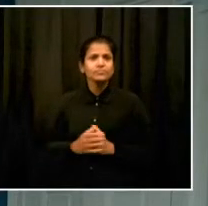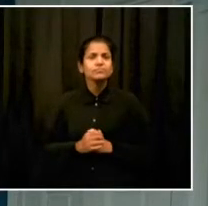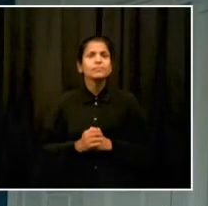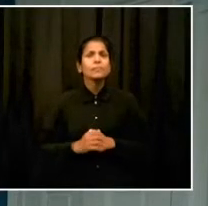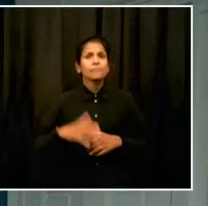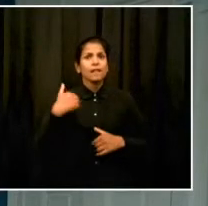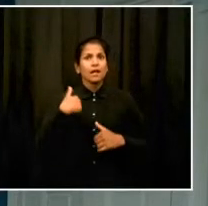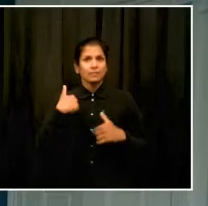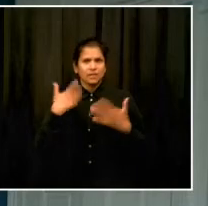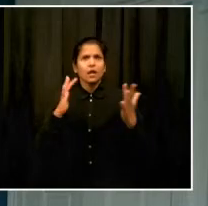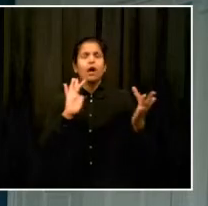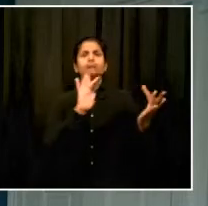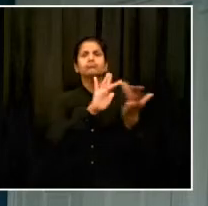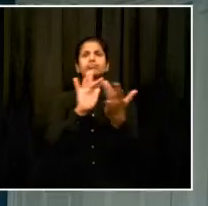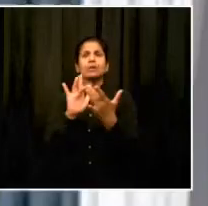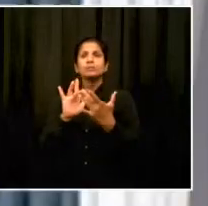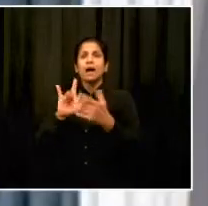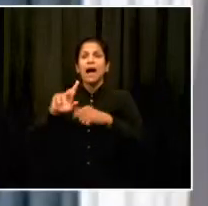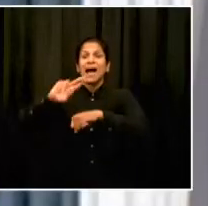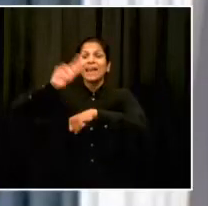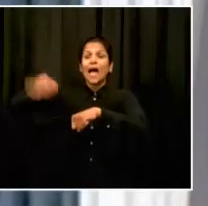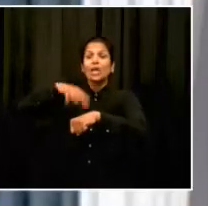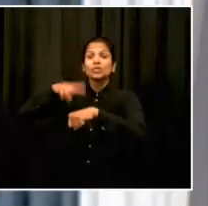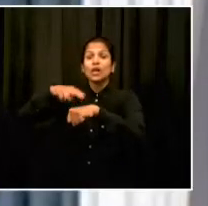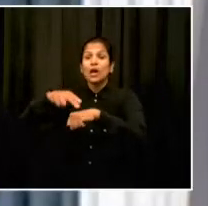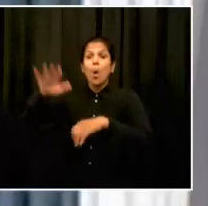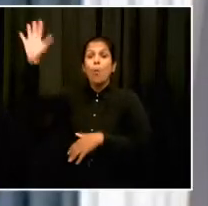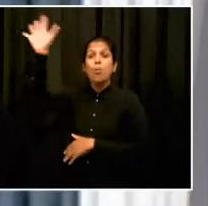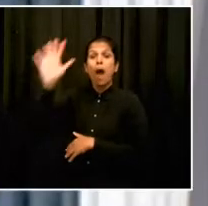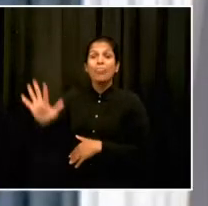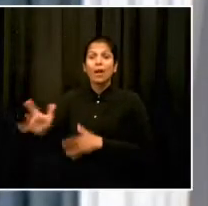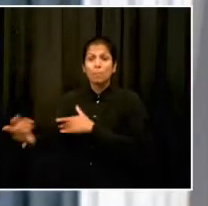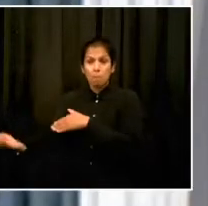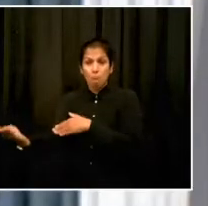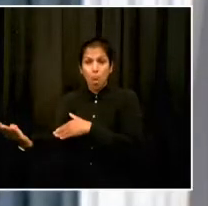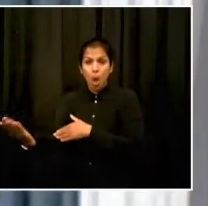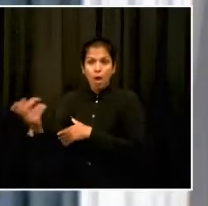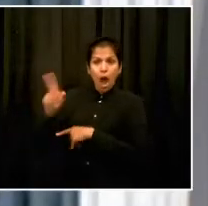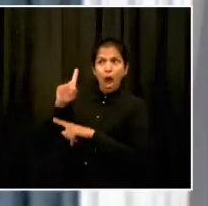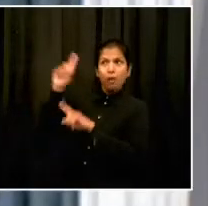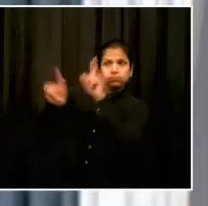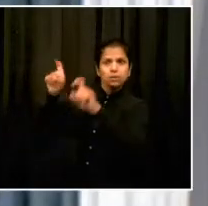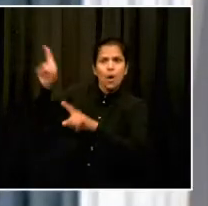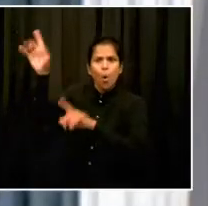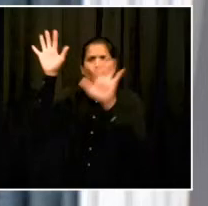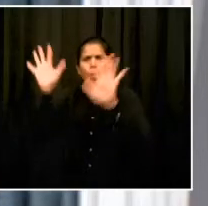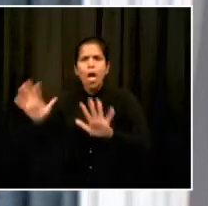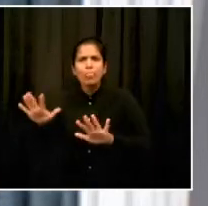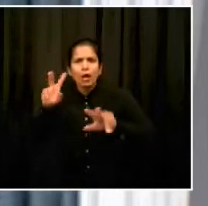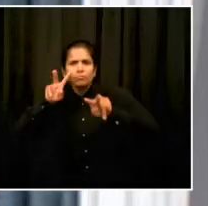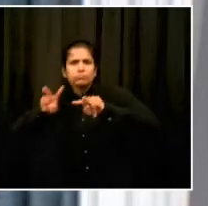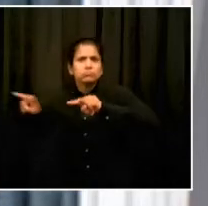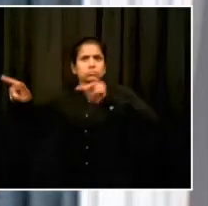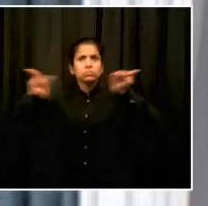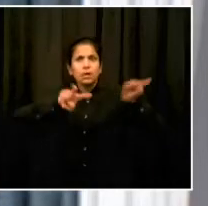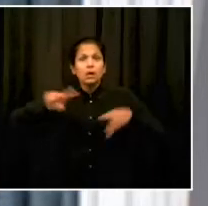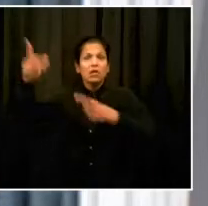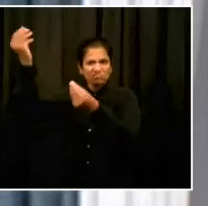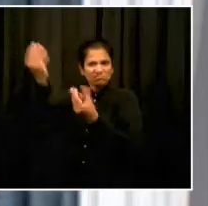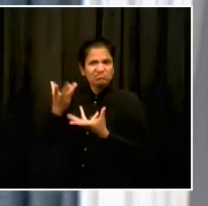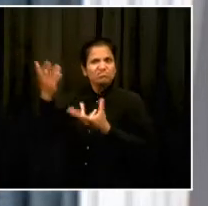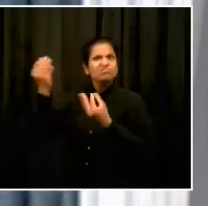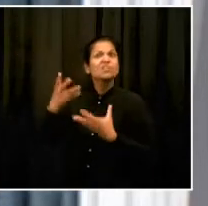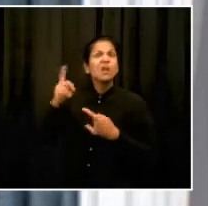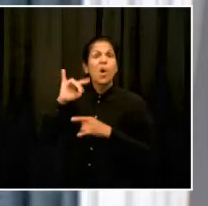Storm Isaias has shifted a little bit to the west. And so what this means is that the strongest wind band that we're going to see from